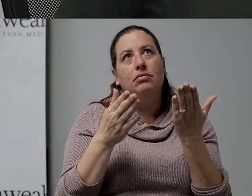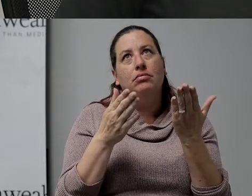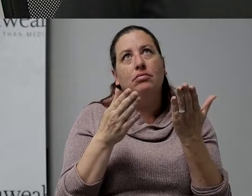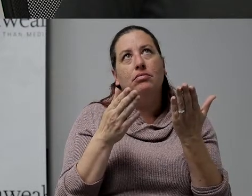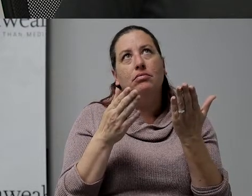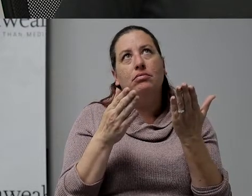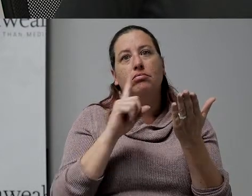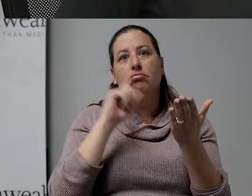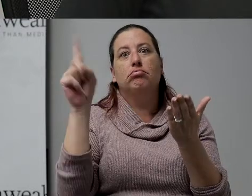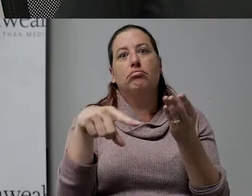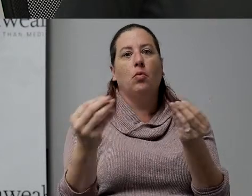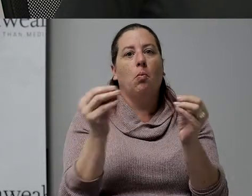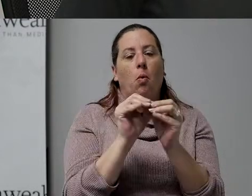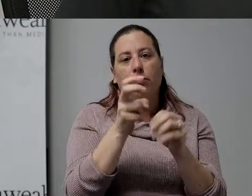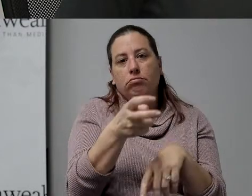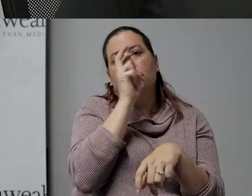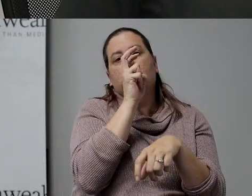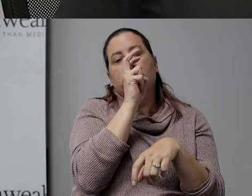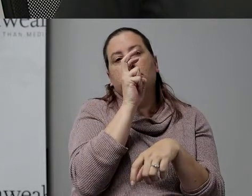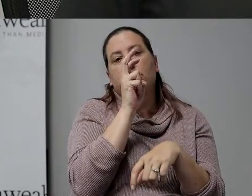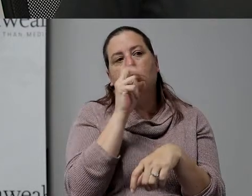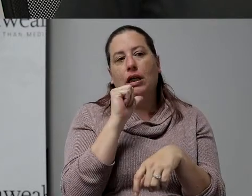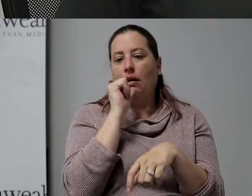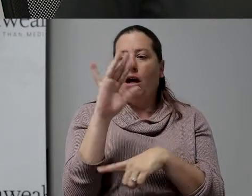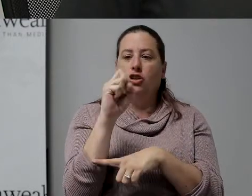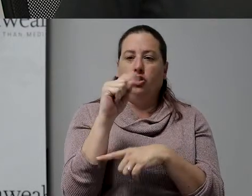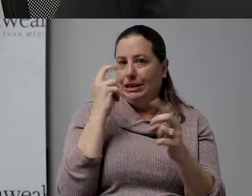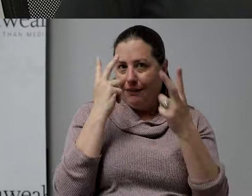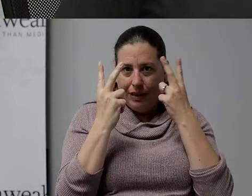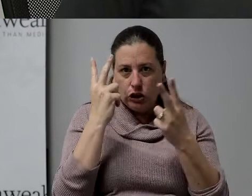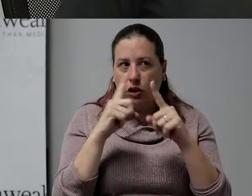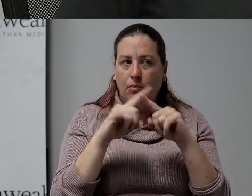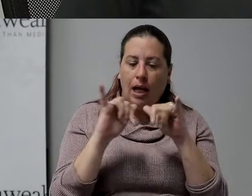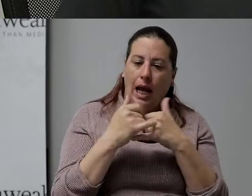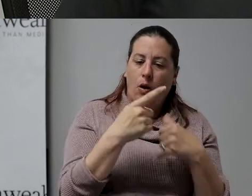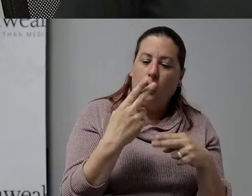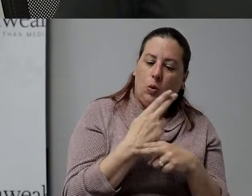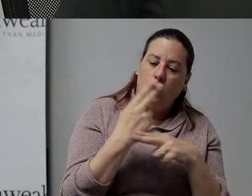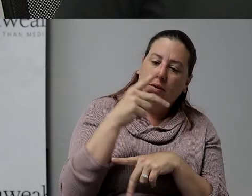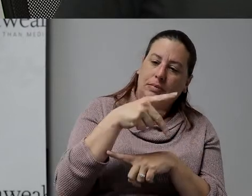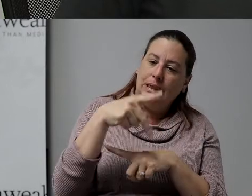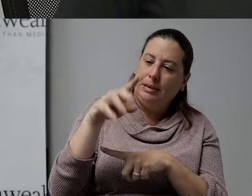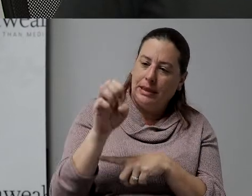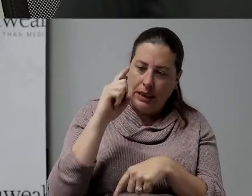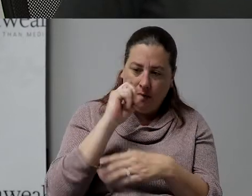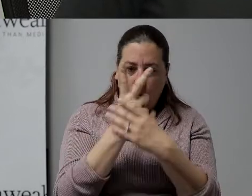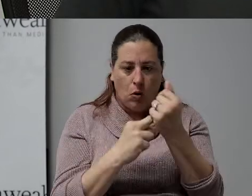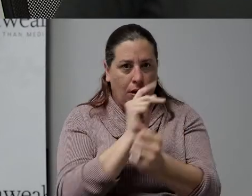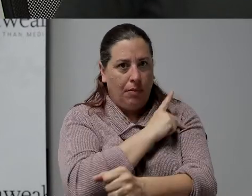more restrictive, not just visitor, but how they use PPE, both on the patient and the staff.